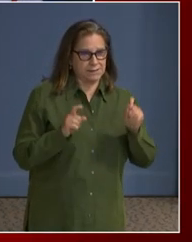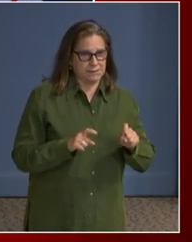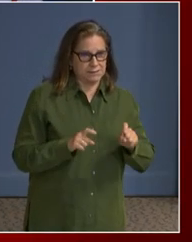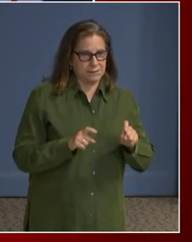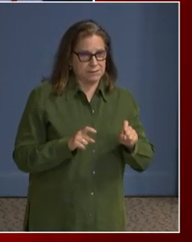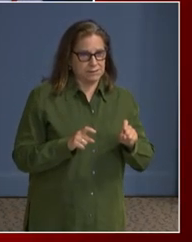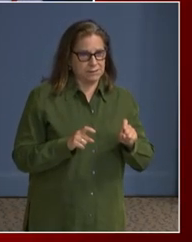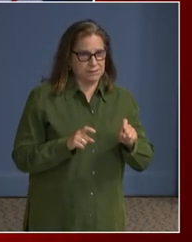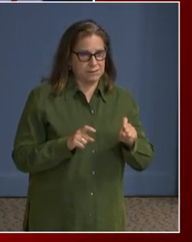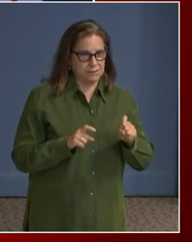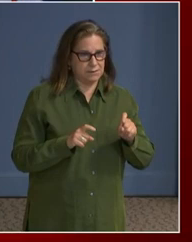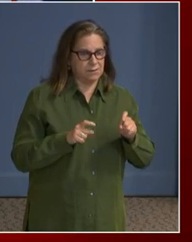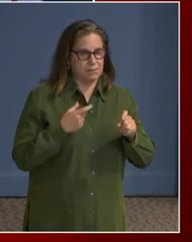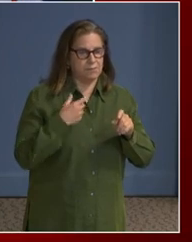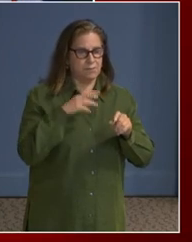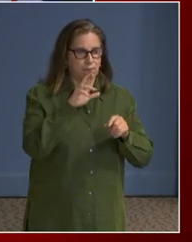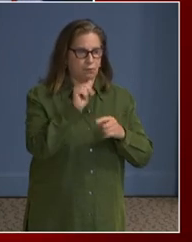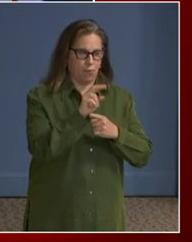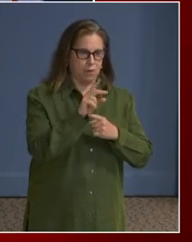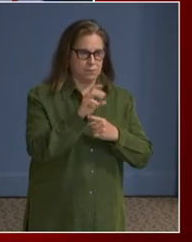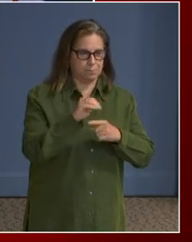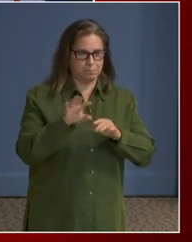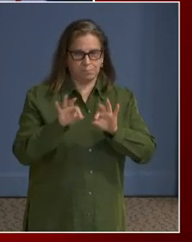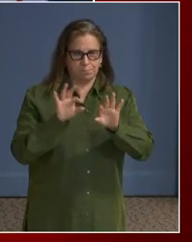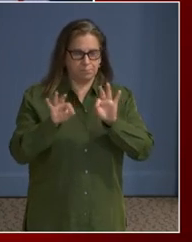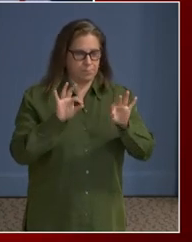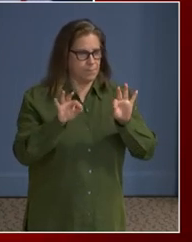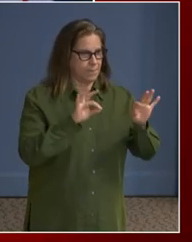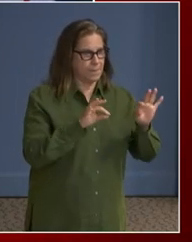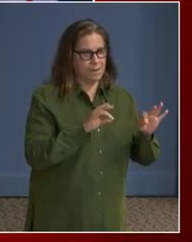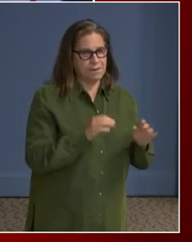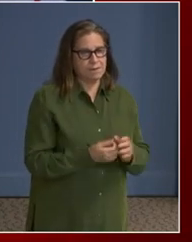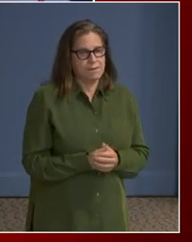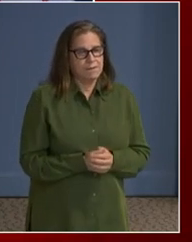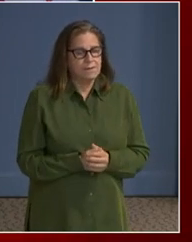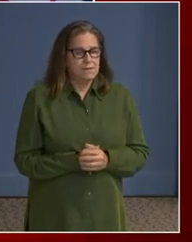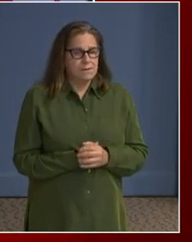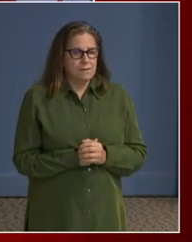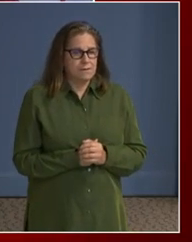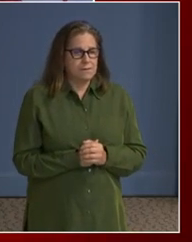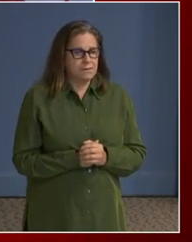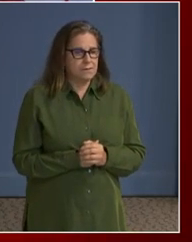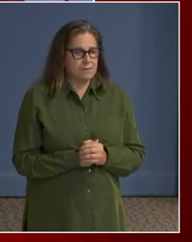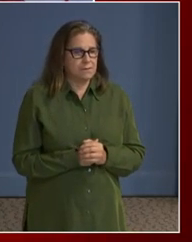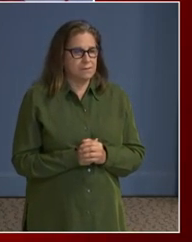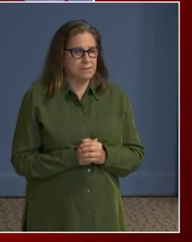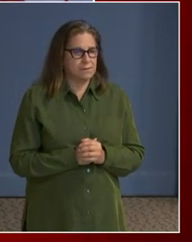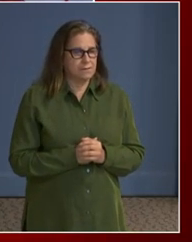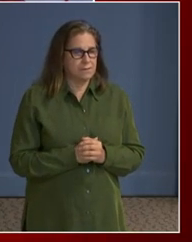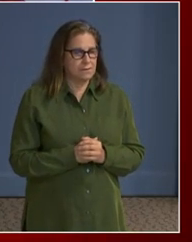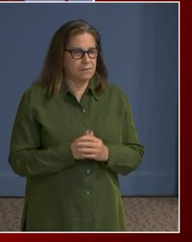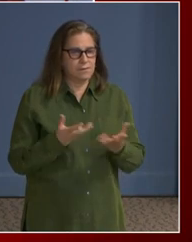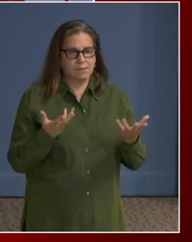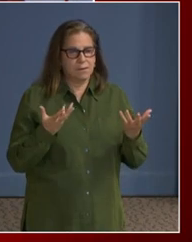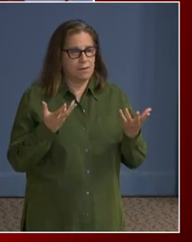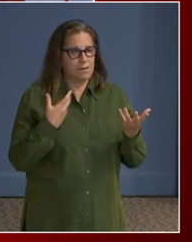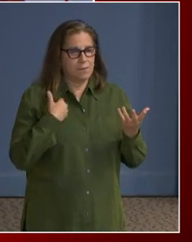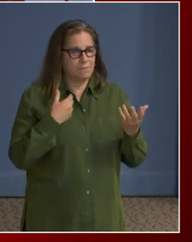random, or are you trying to get a representative sample somehow? Yes, the addresses are selected at random so we can have a